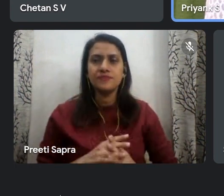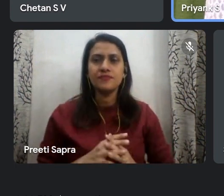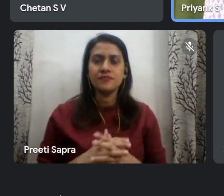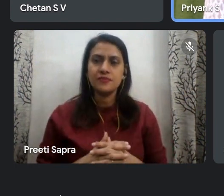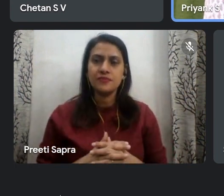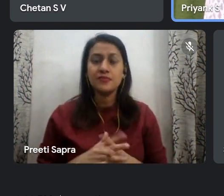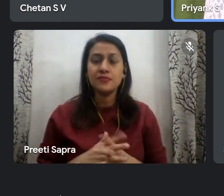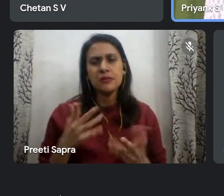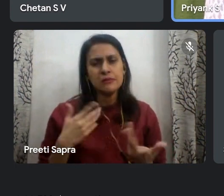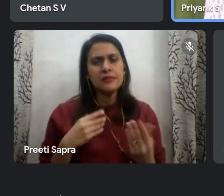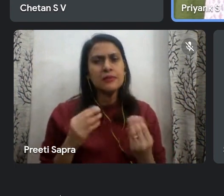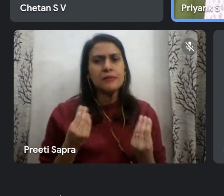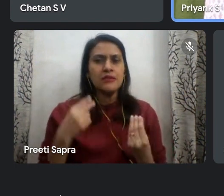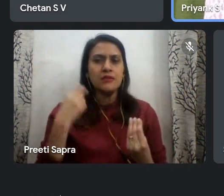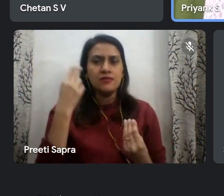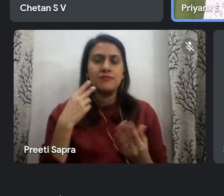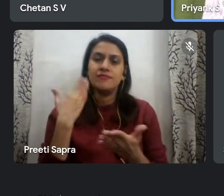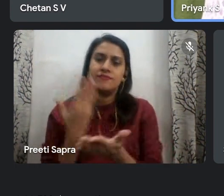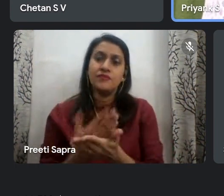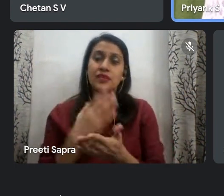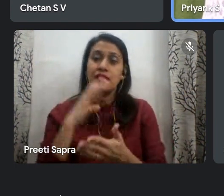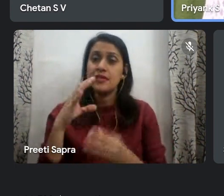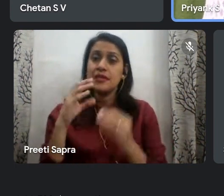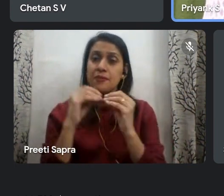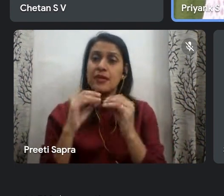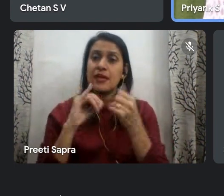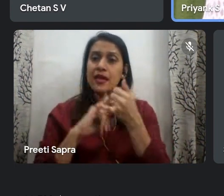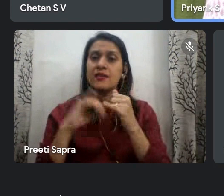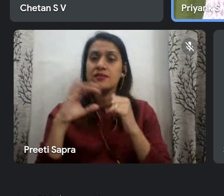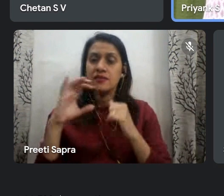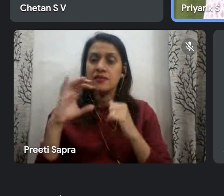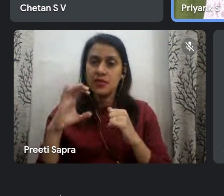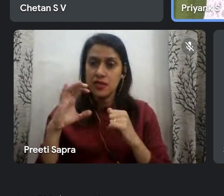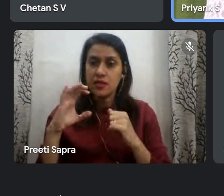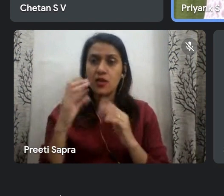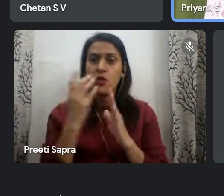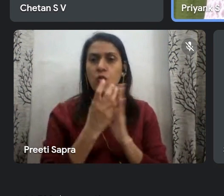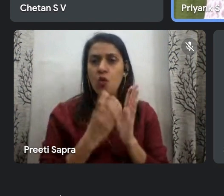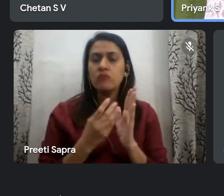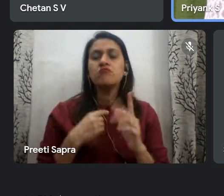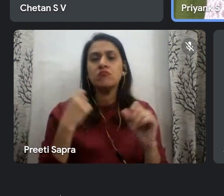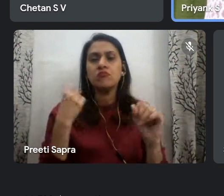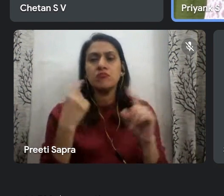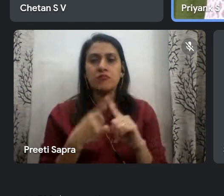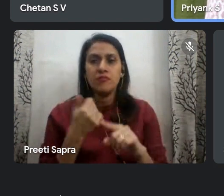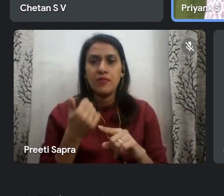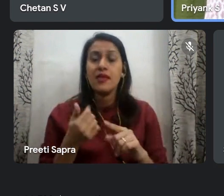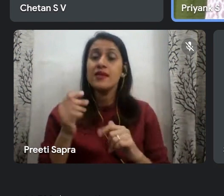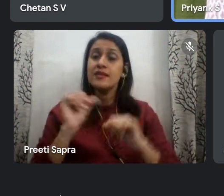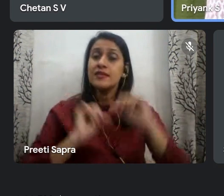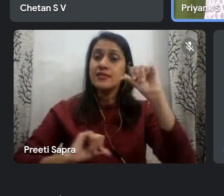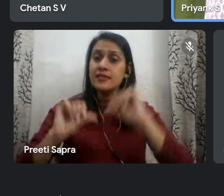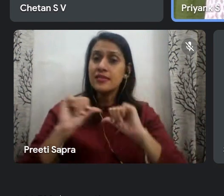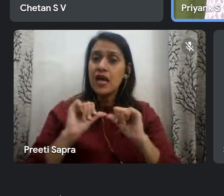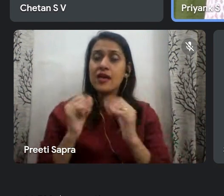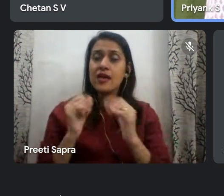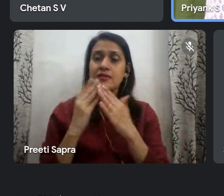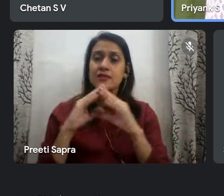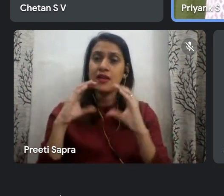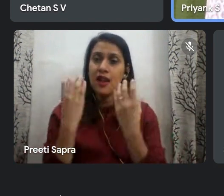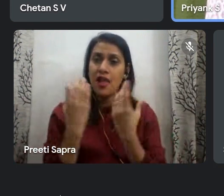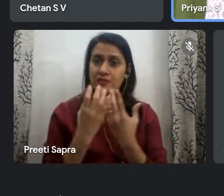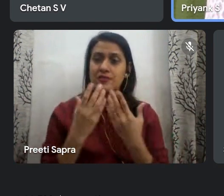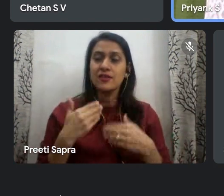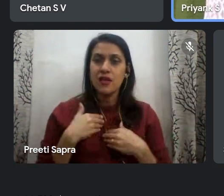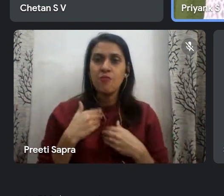reason. And I think the CBSE school also didn't really work for me. I remember every time it was science class and I hadn't had, if I didn't finish